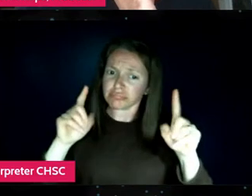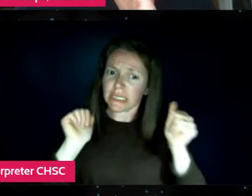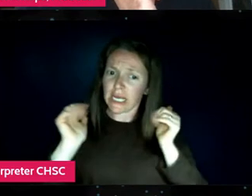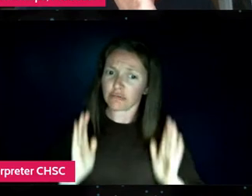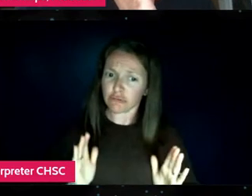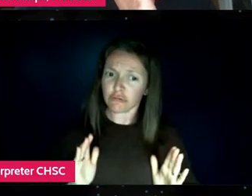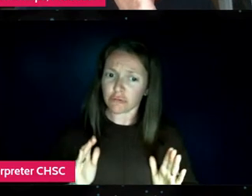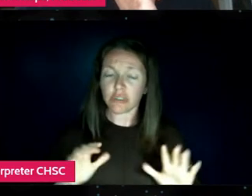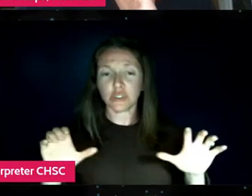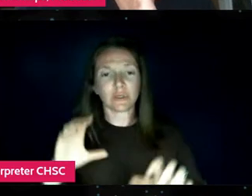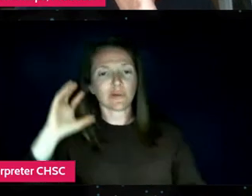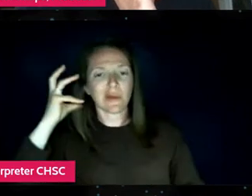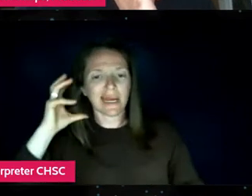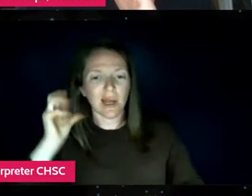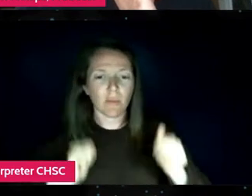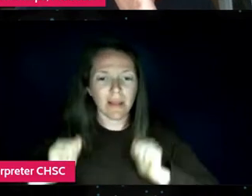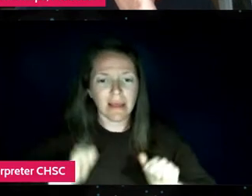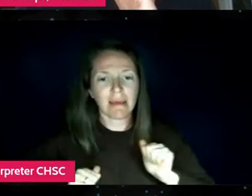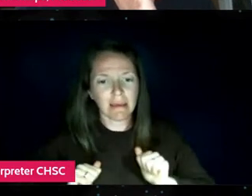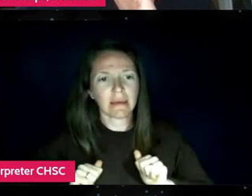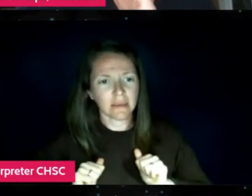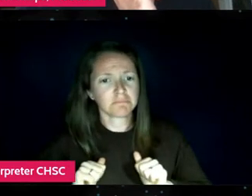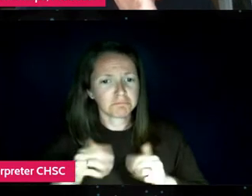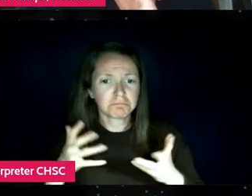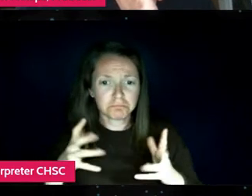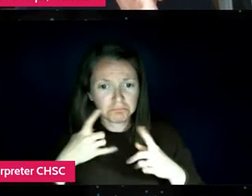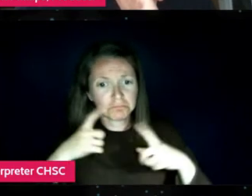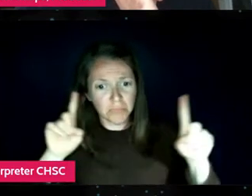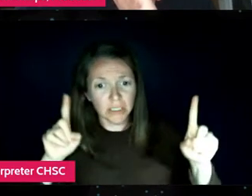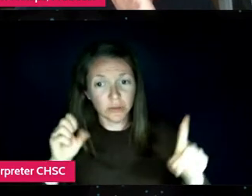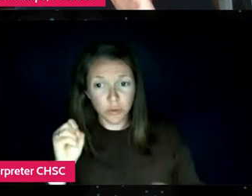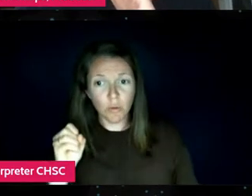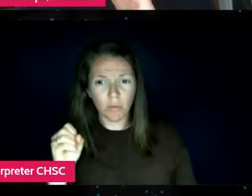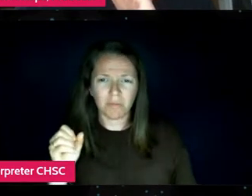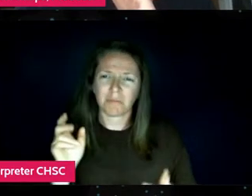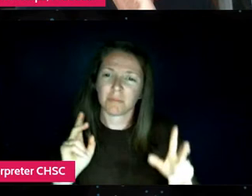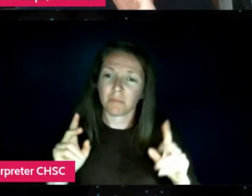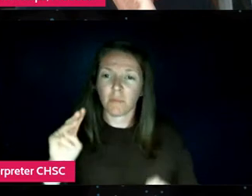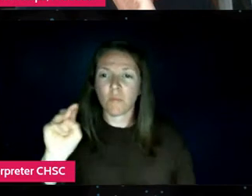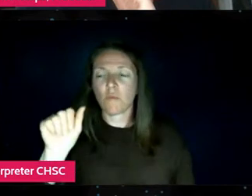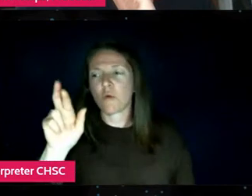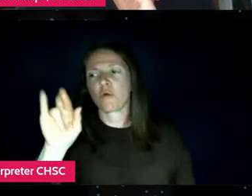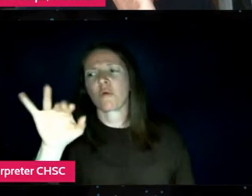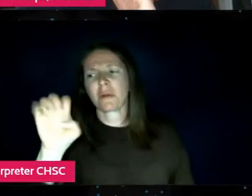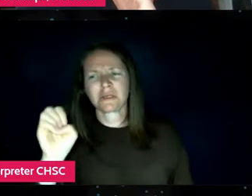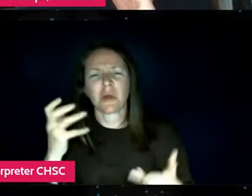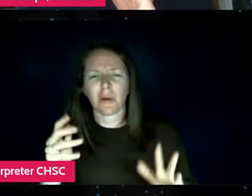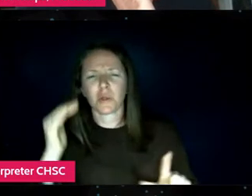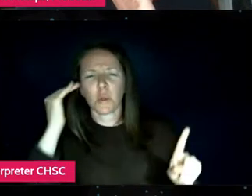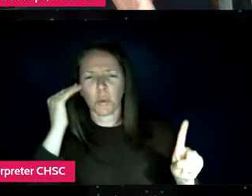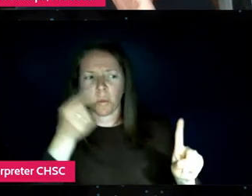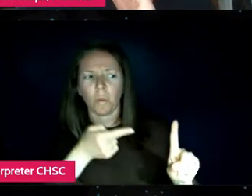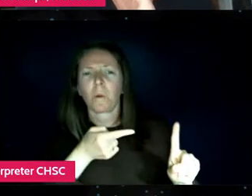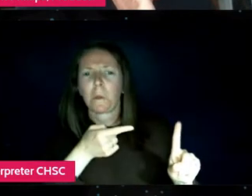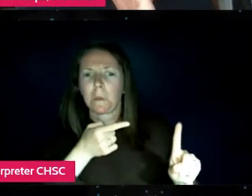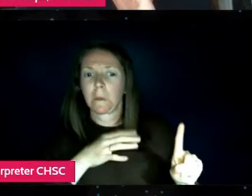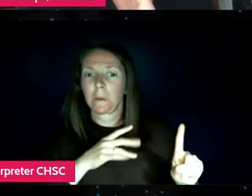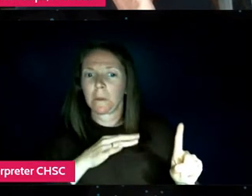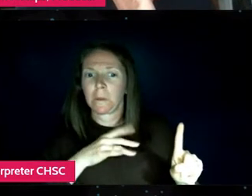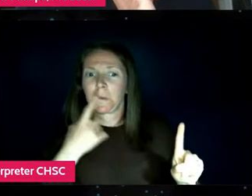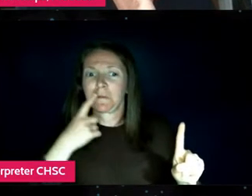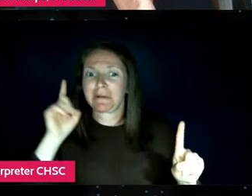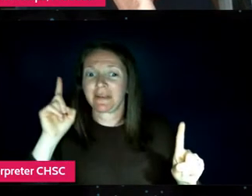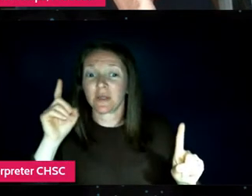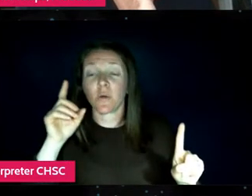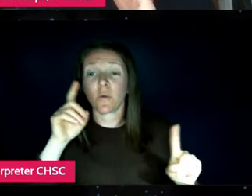doing radio plays and things like that at the time. So it would have been known to Maurice who he was. And when the opportunity comes